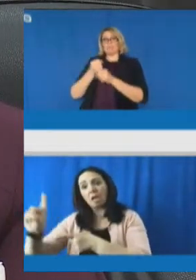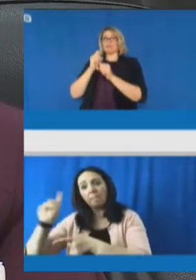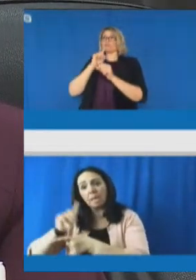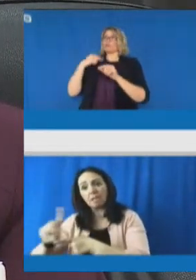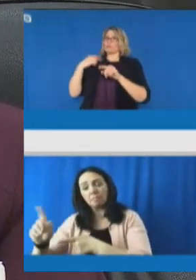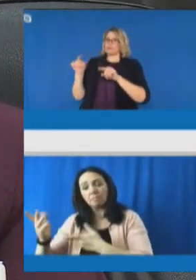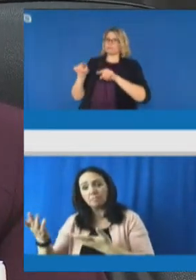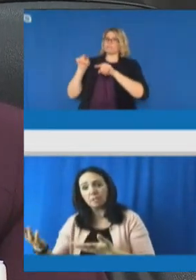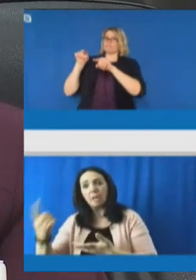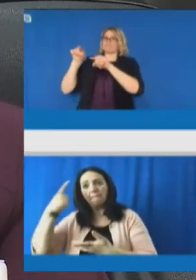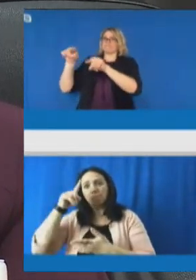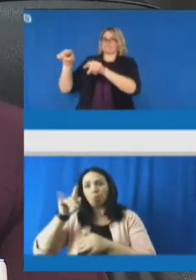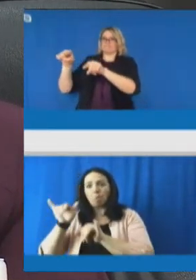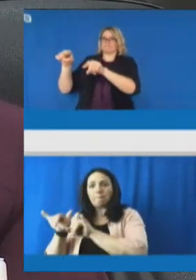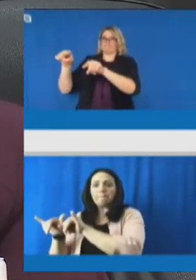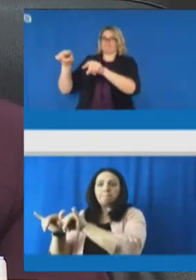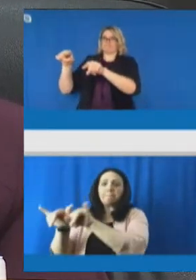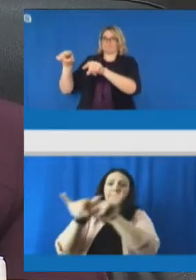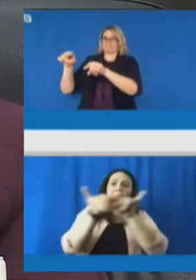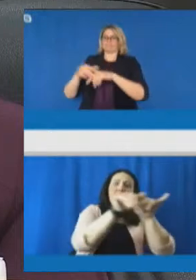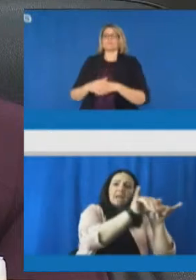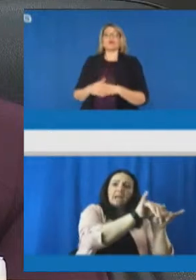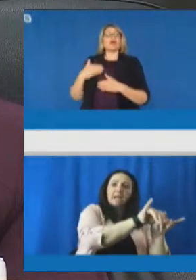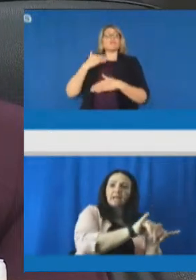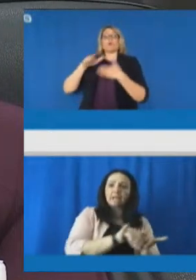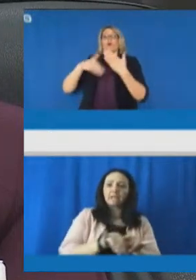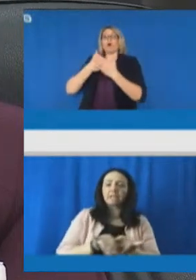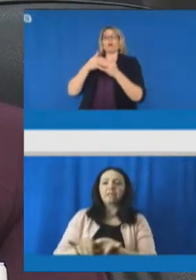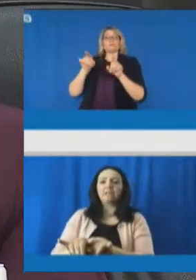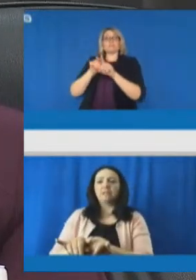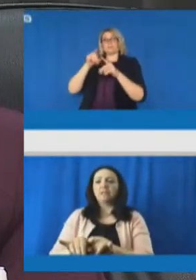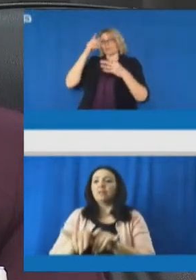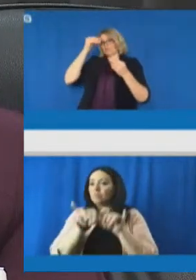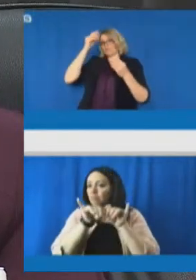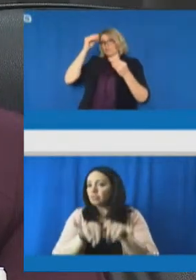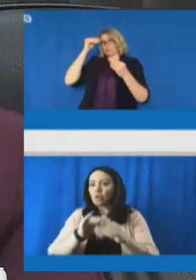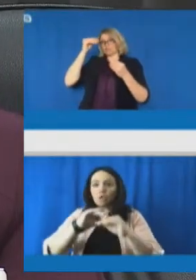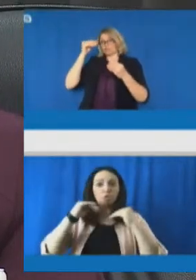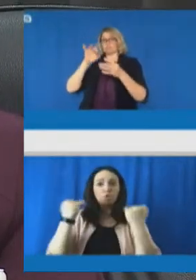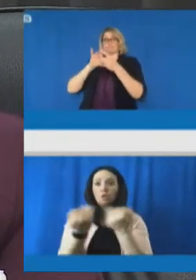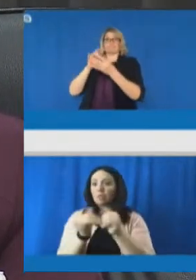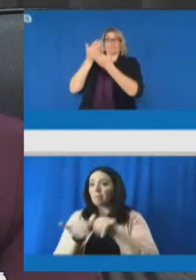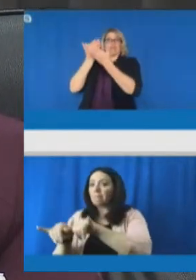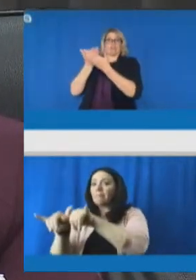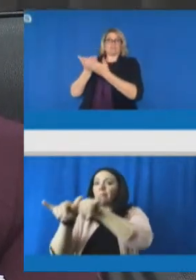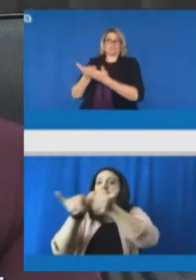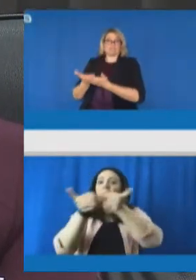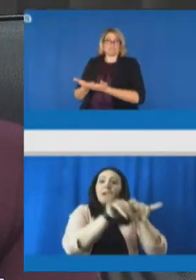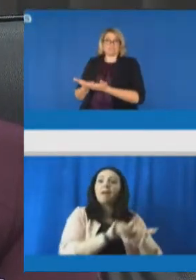Bateman. Alexander McDougall from the Holton Pioneer Times.